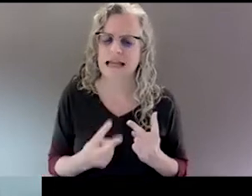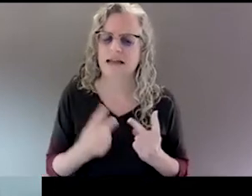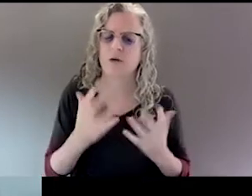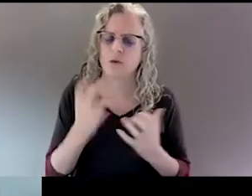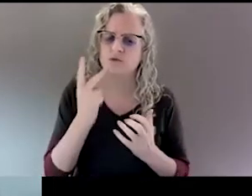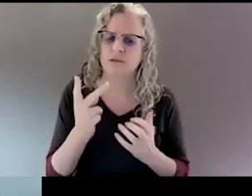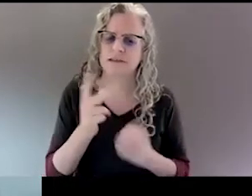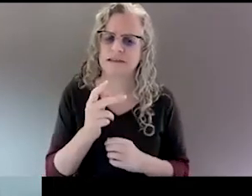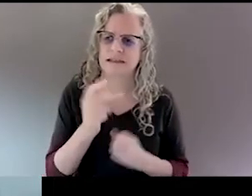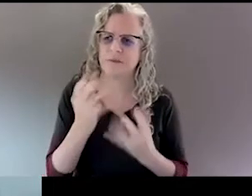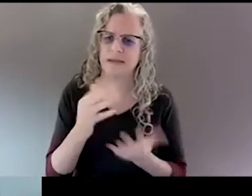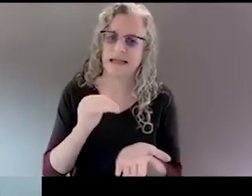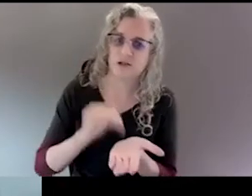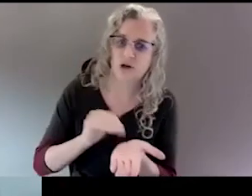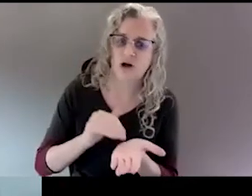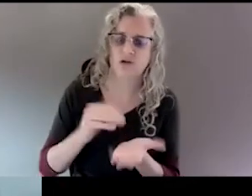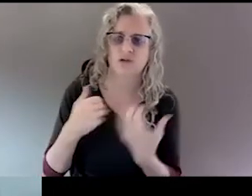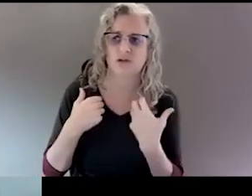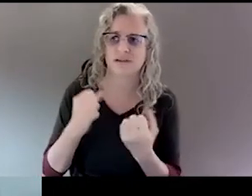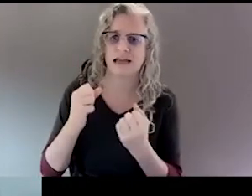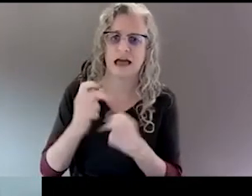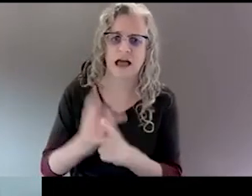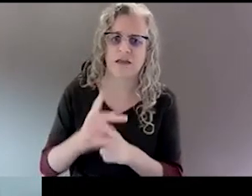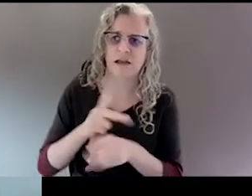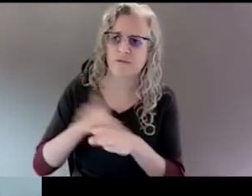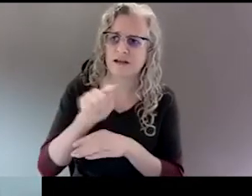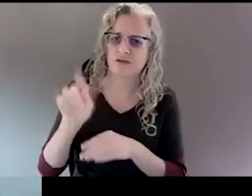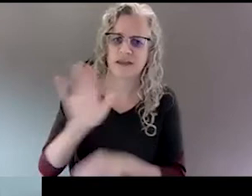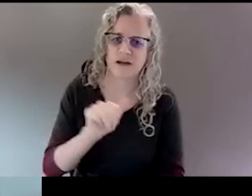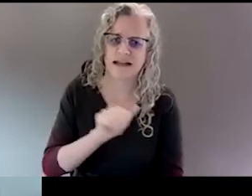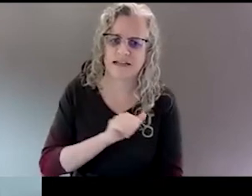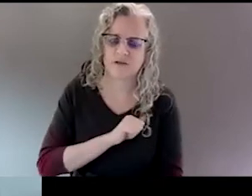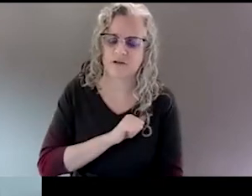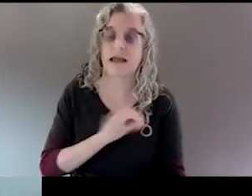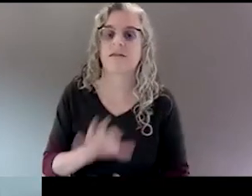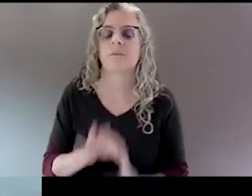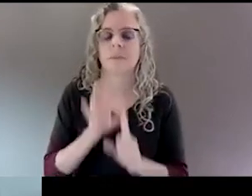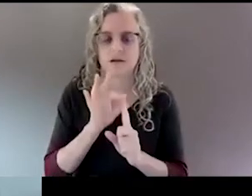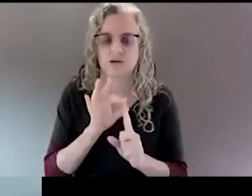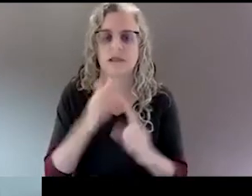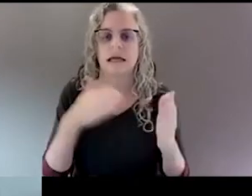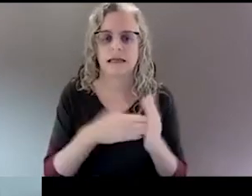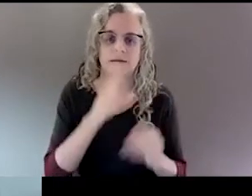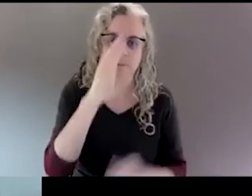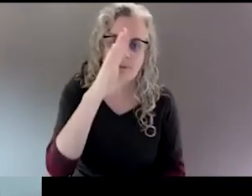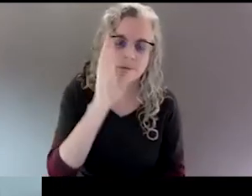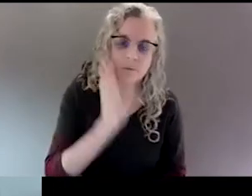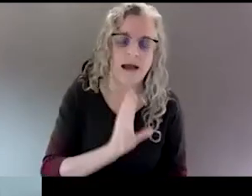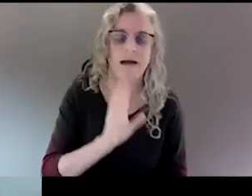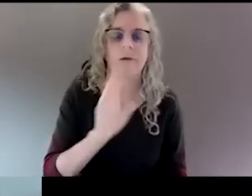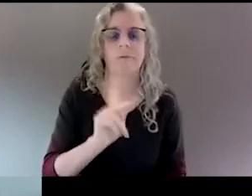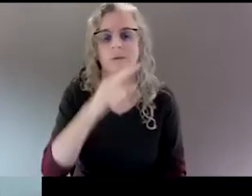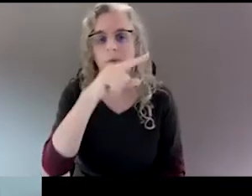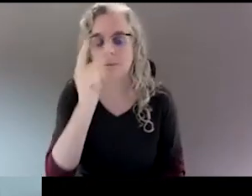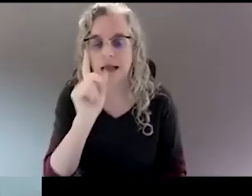other healthcare professionals have, especially towards Black and Brown people, be eliminated. You wouldn't see it in the textbooks. You wouldn't see it